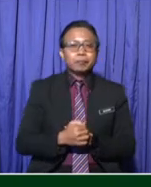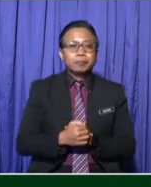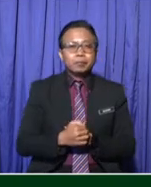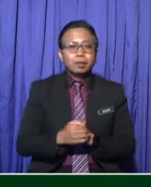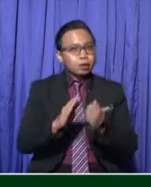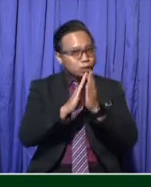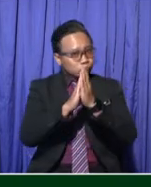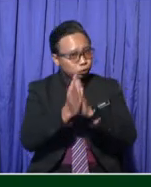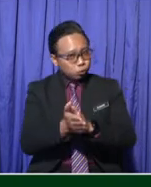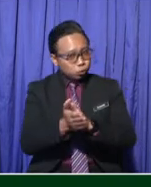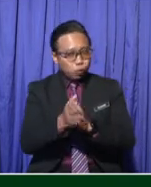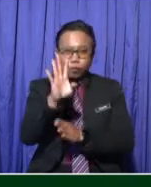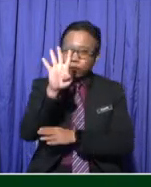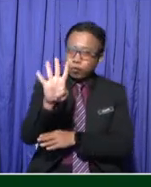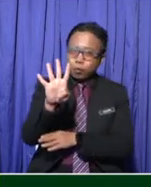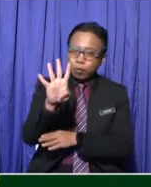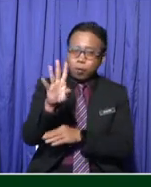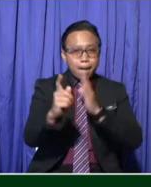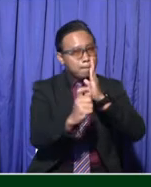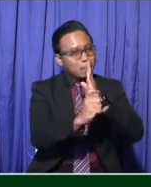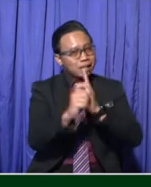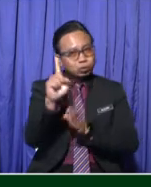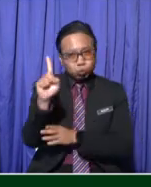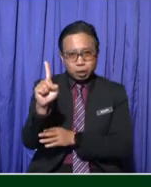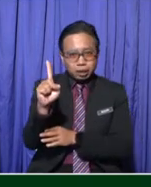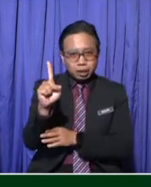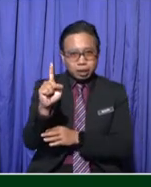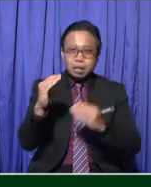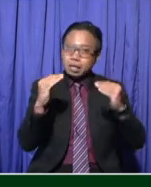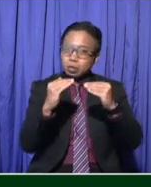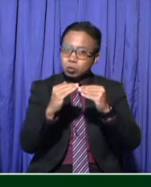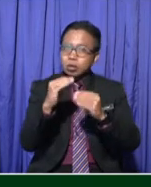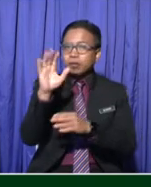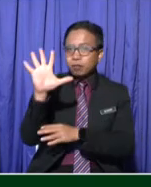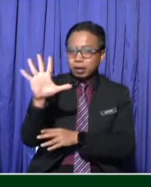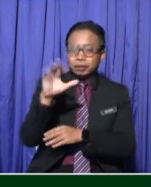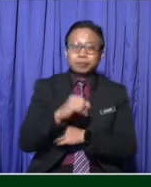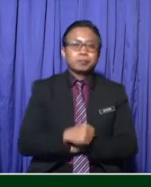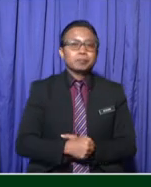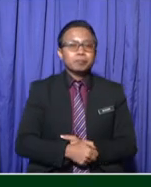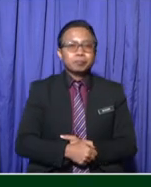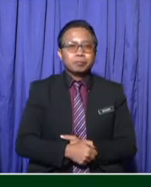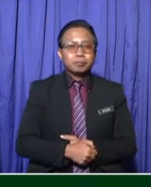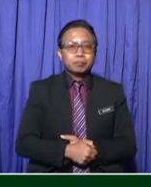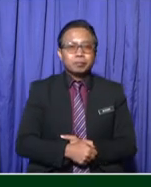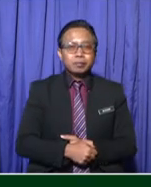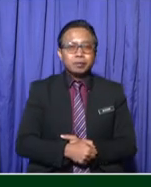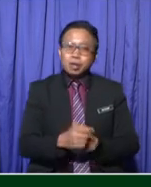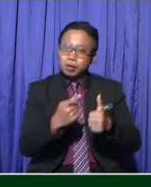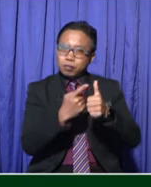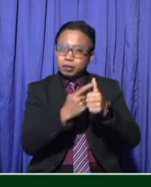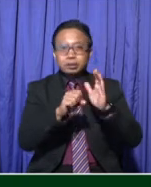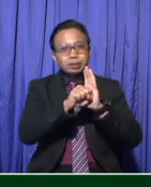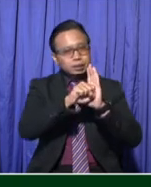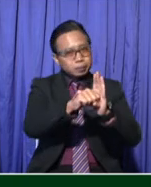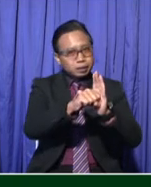So, four plus one equals five. The first symbol